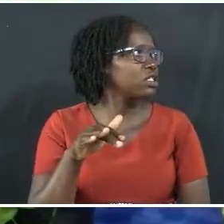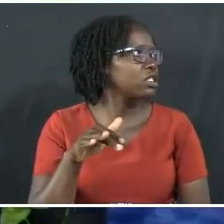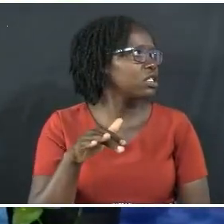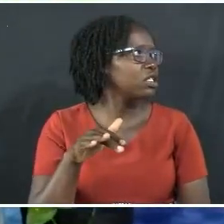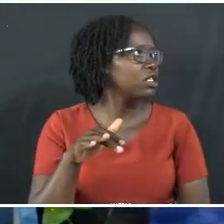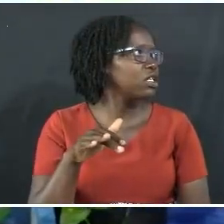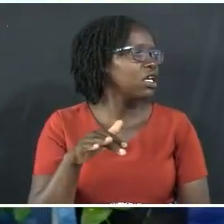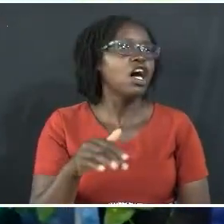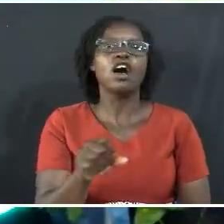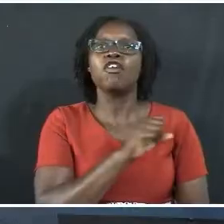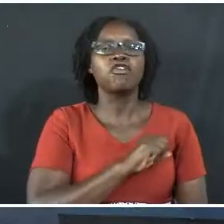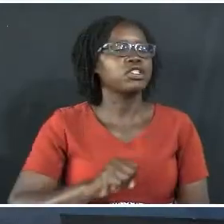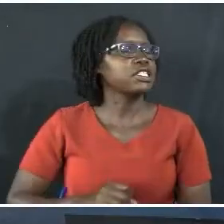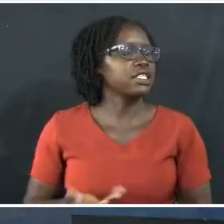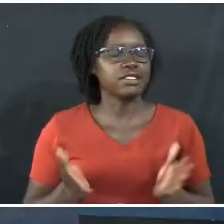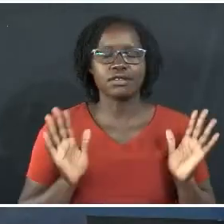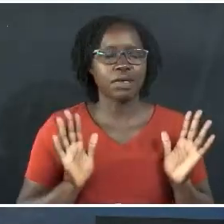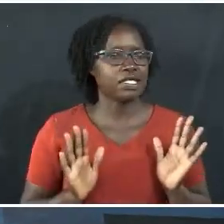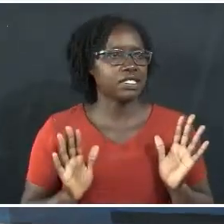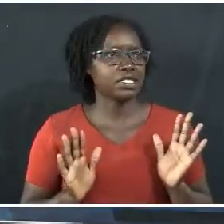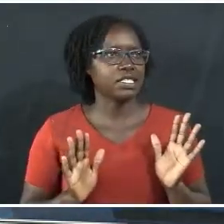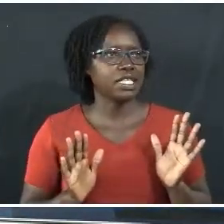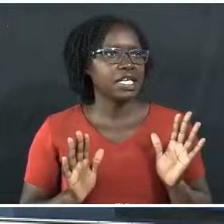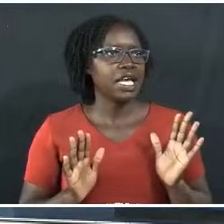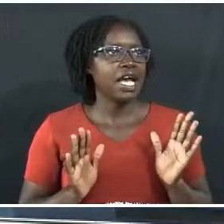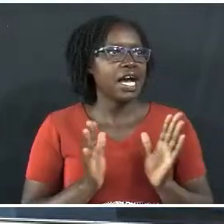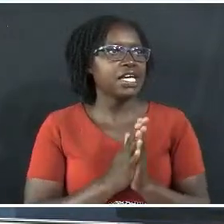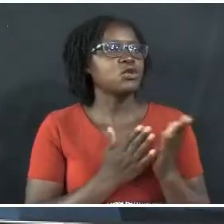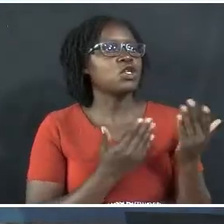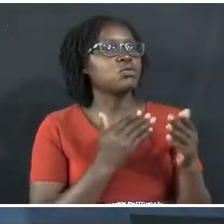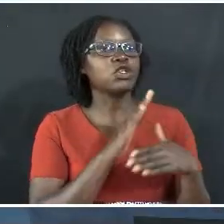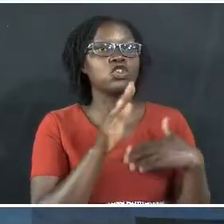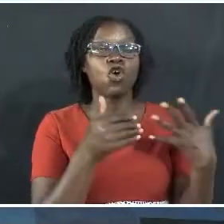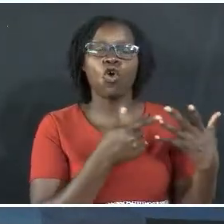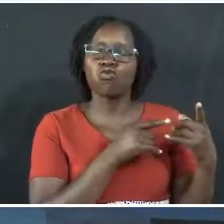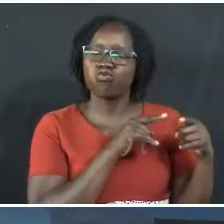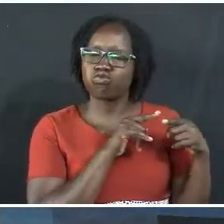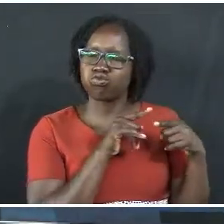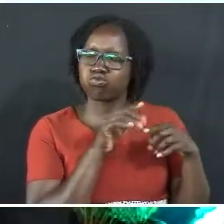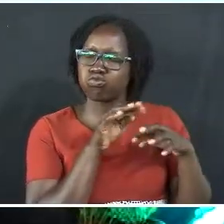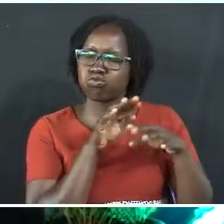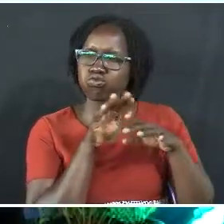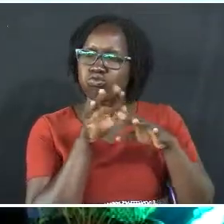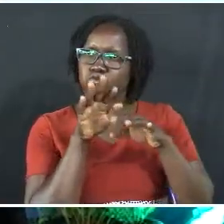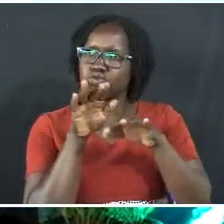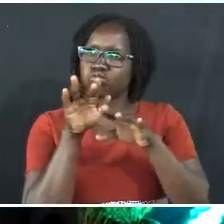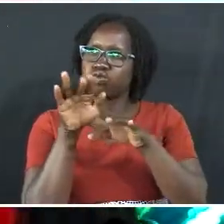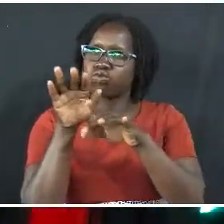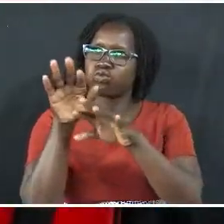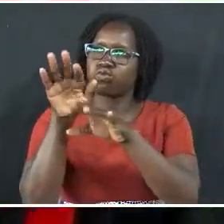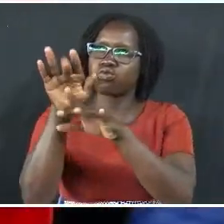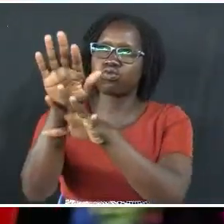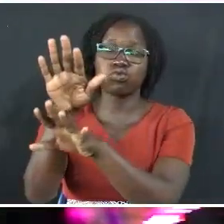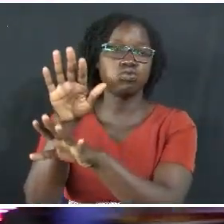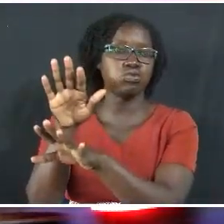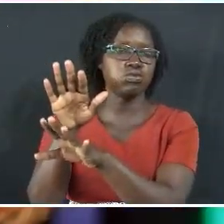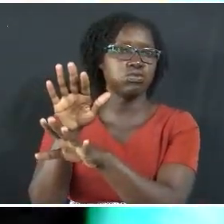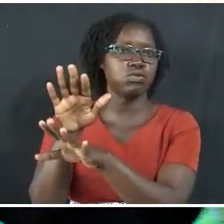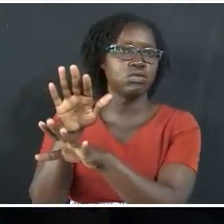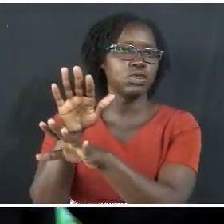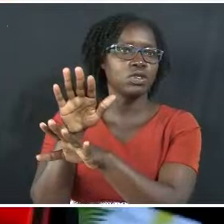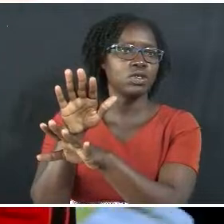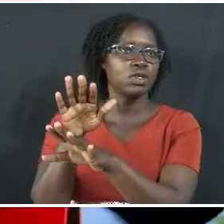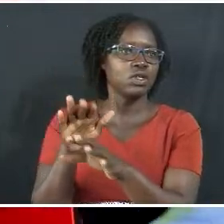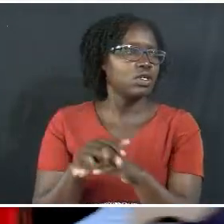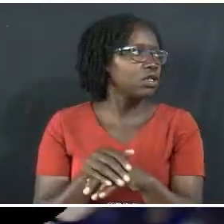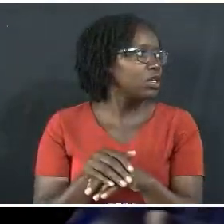are for the saints. And we are expecting all of them to come. And they will come. No, they are not going to come.